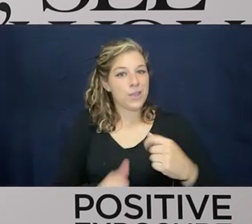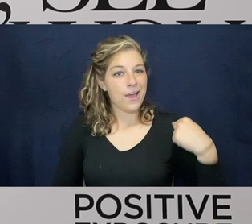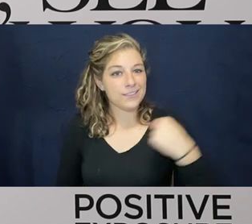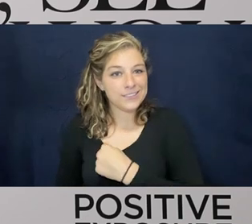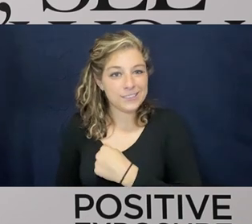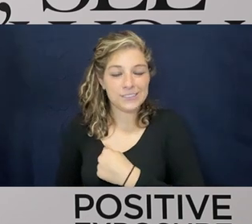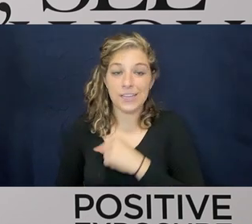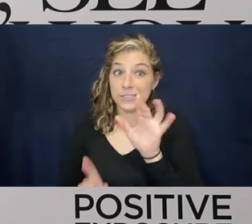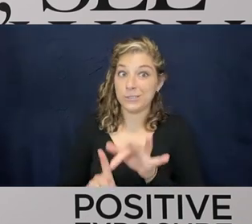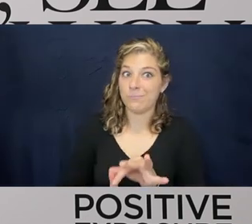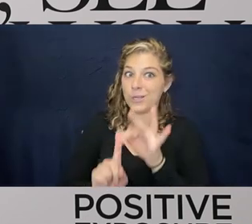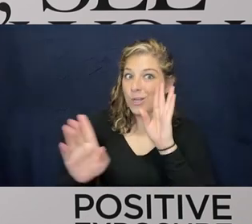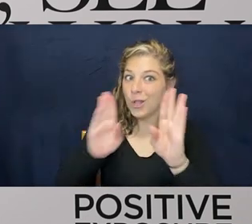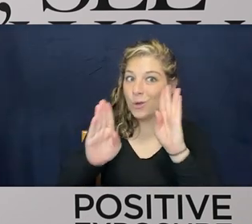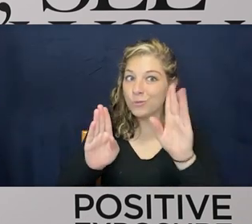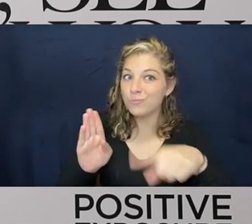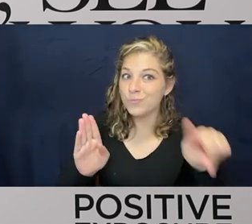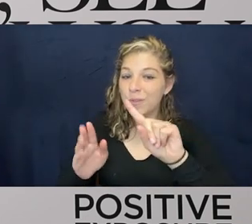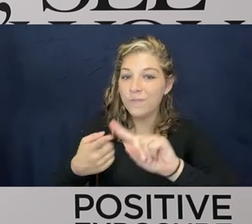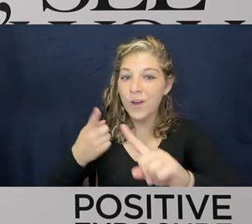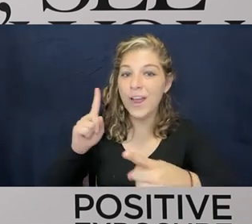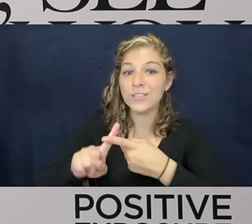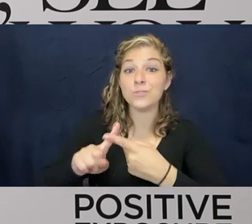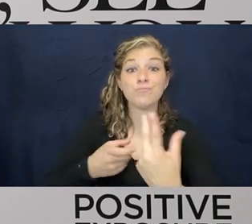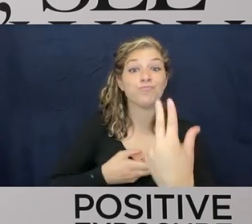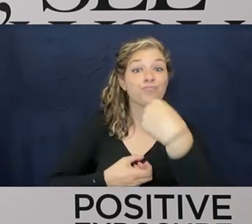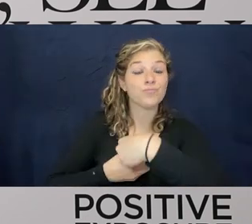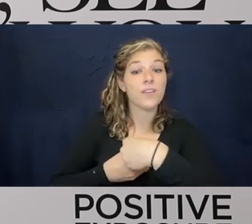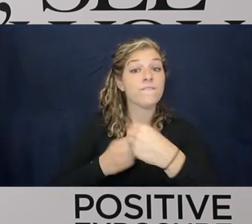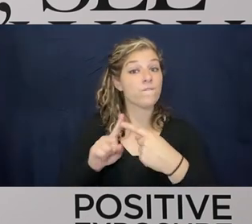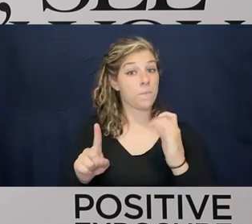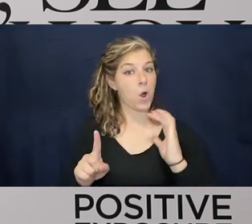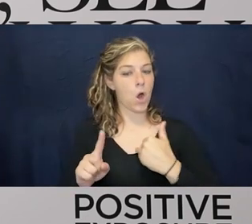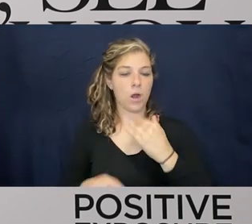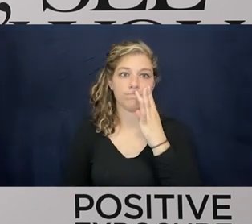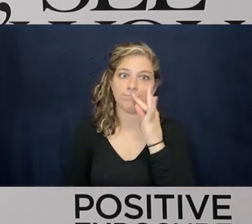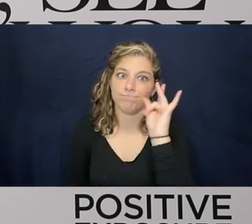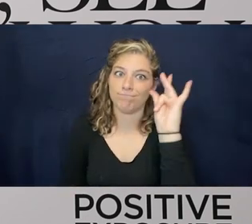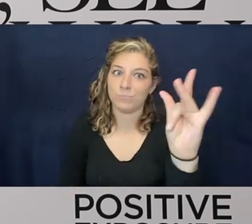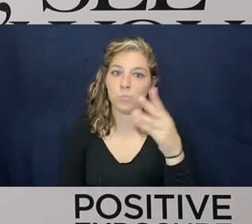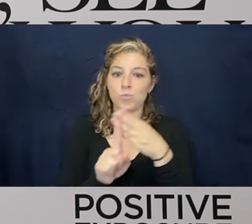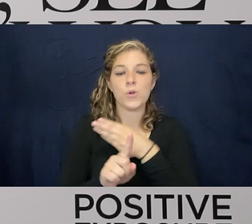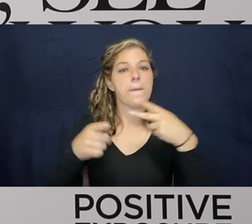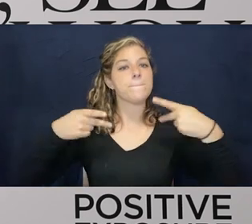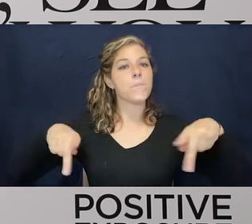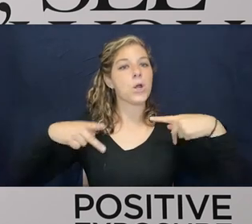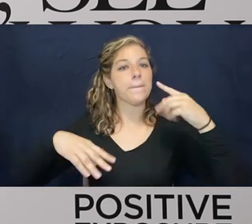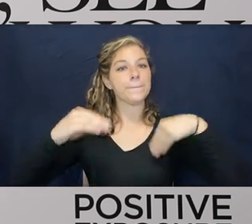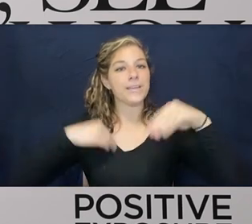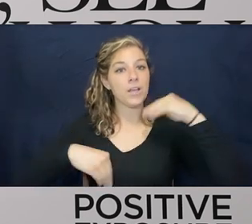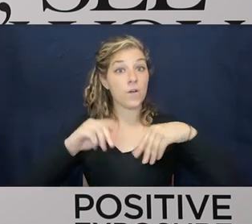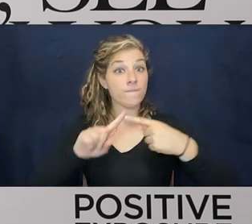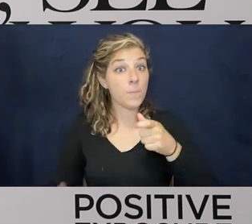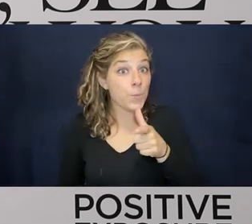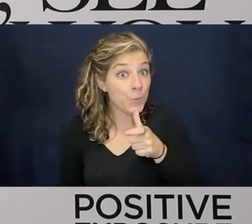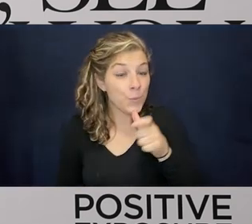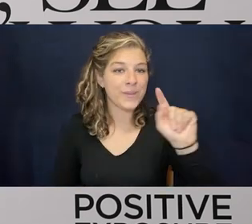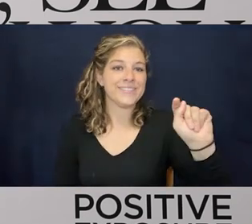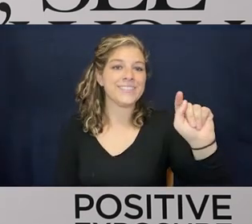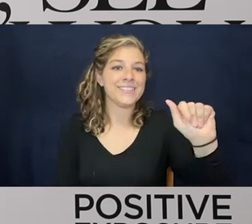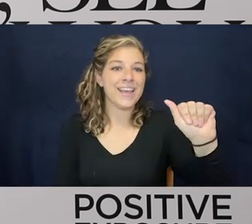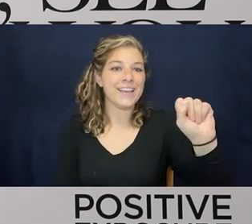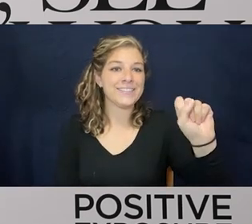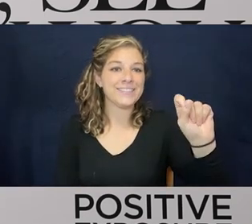us. I want to give a special hello to all of our friends who are joining us directly from our delicious pre-party meal, courtesy of